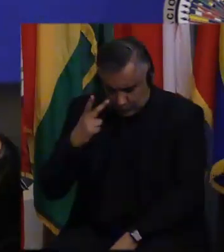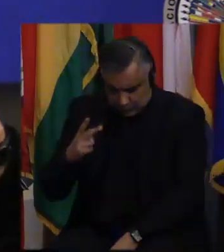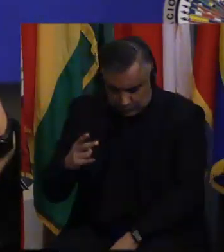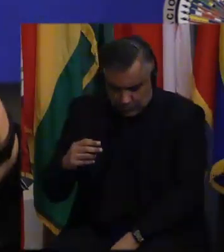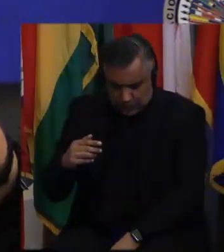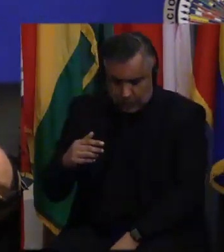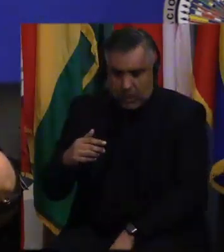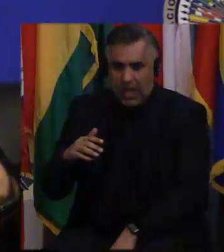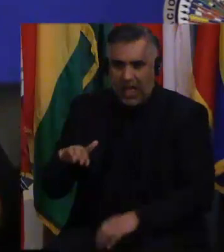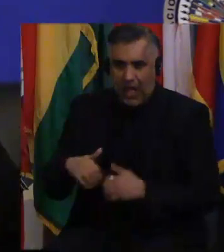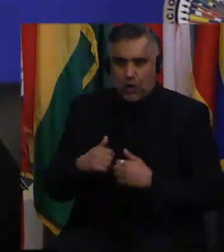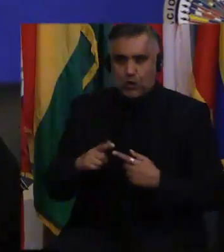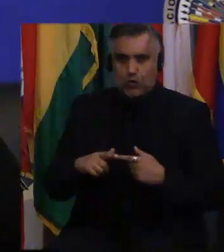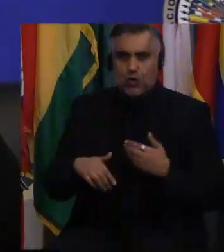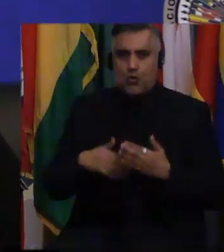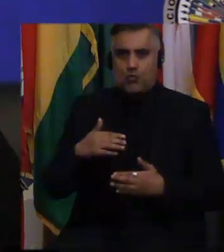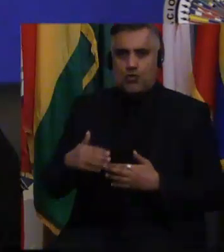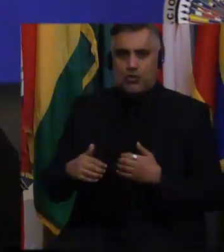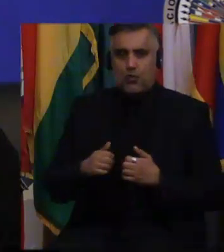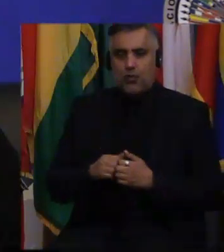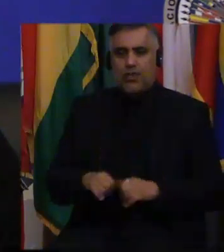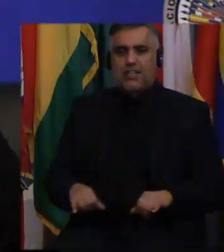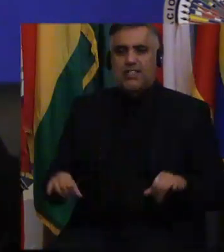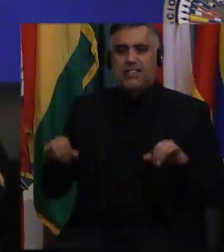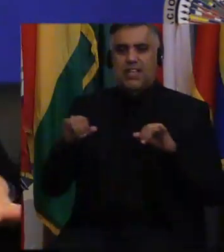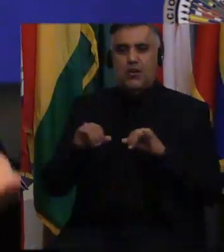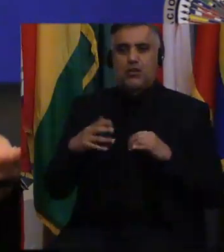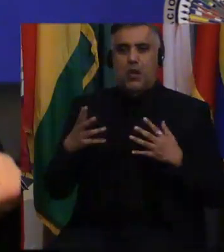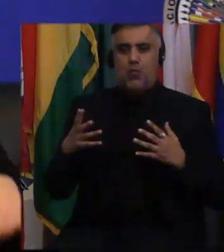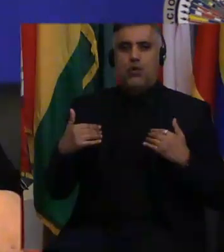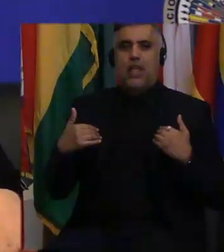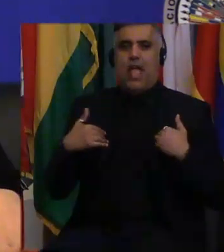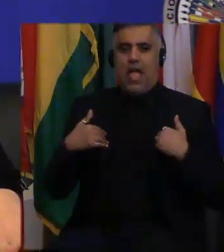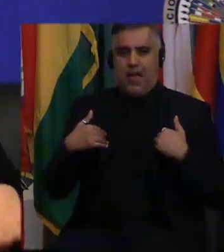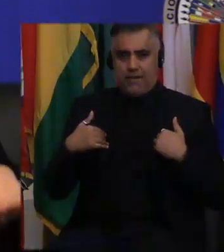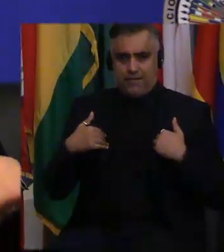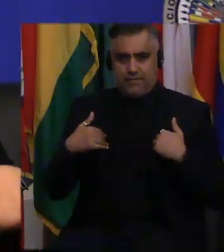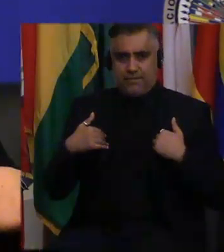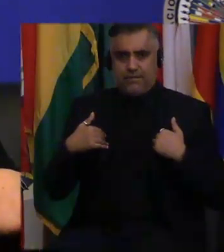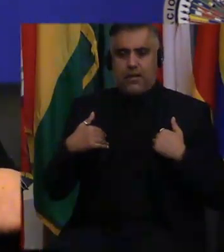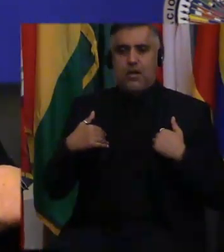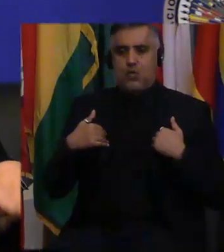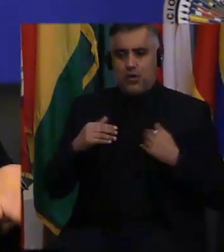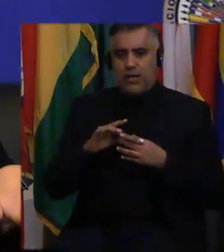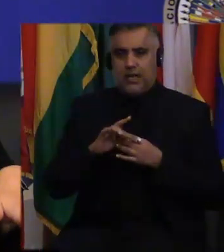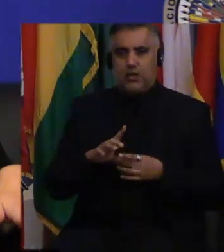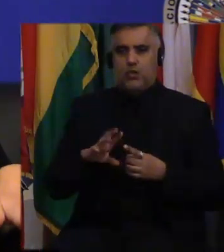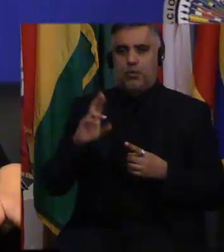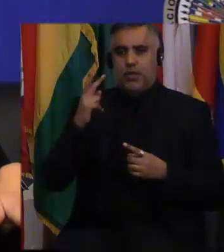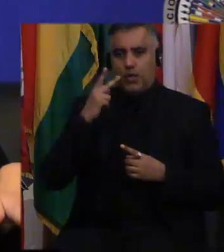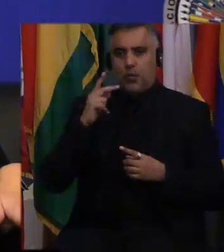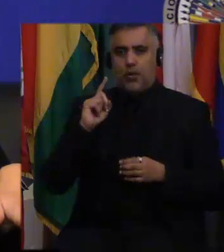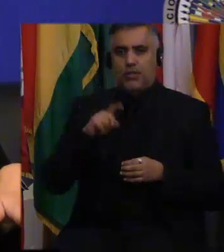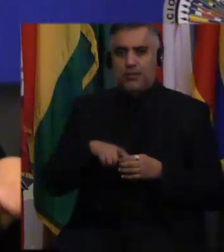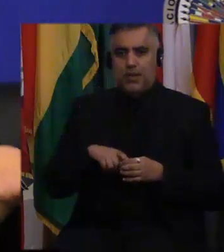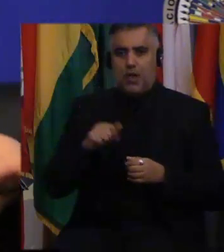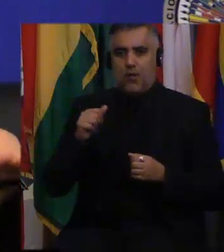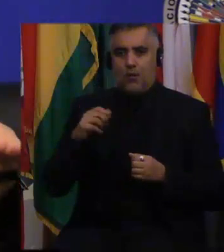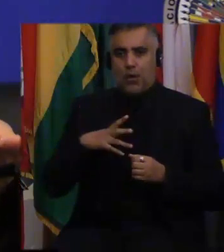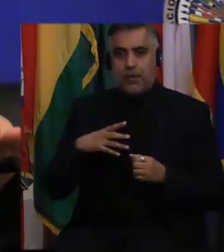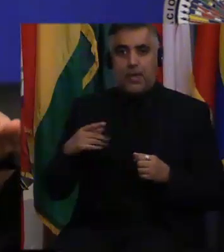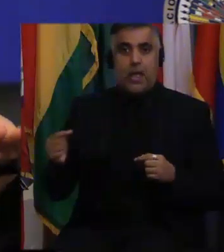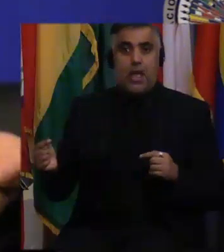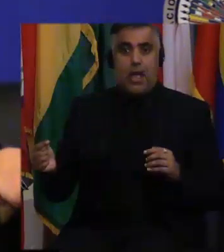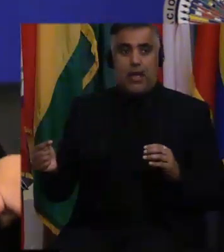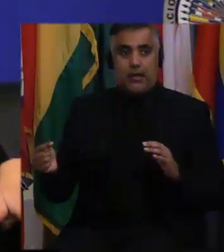to proceed with standards that we already have with respect to political participation of women. And